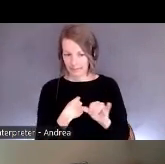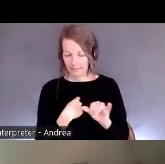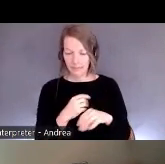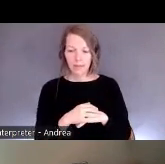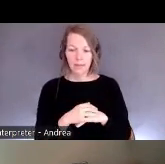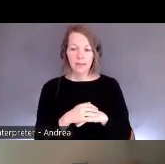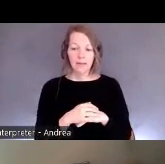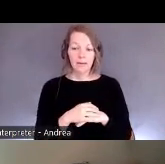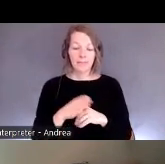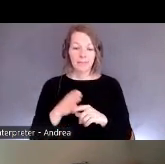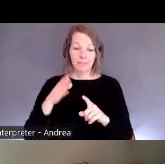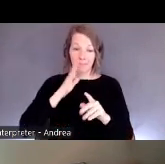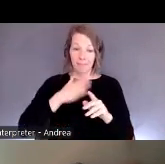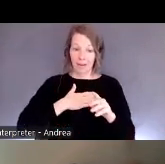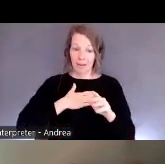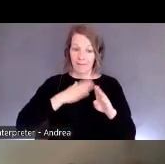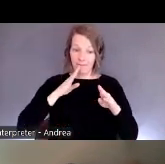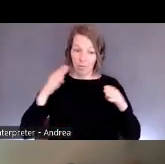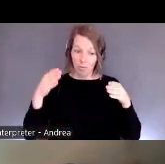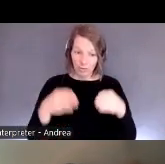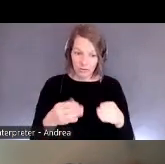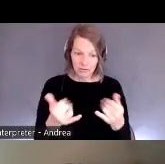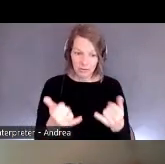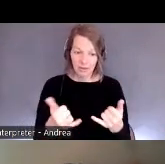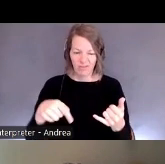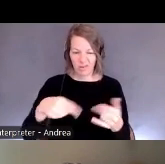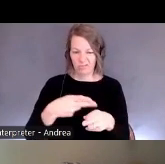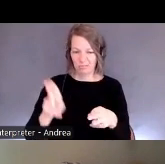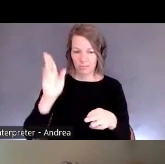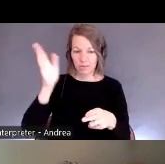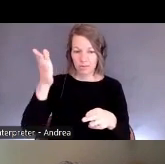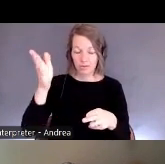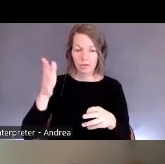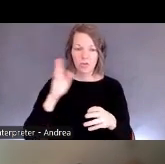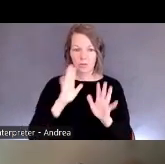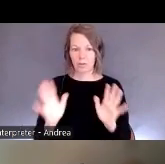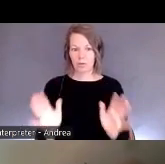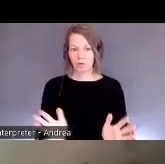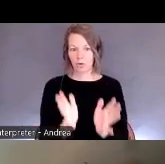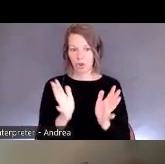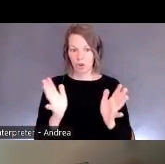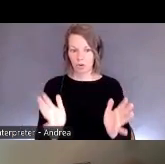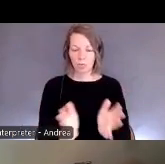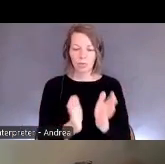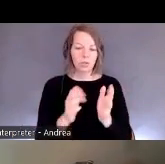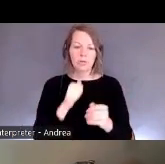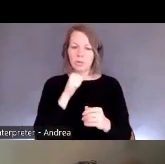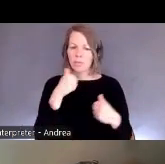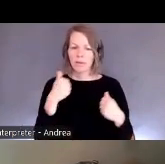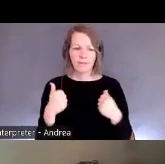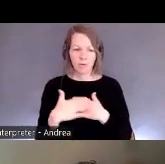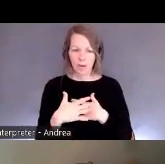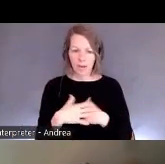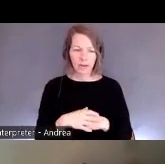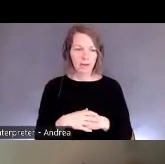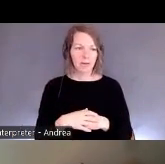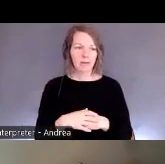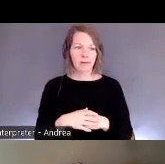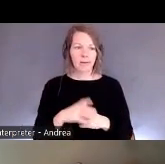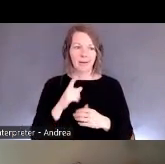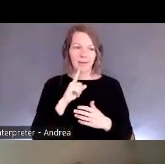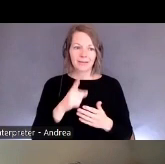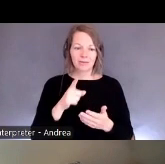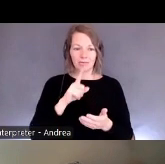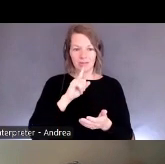my main focus now for this brief presentation is to encourage you. Don't be afraid. It is a journey